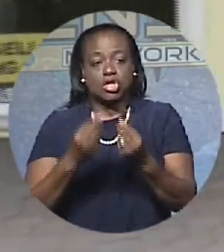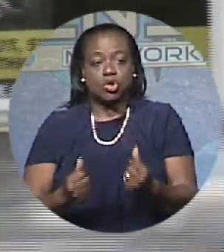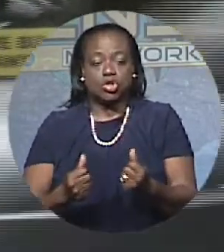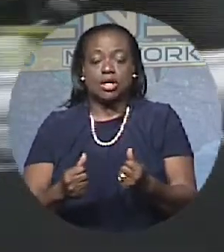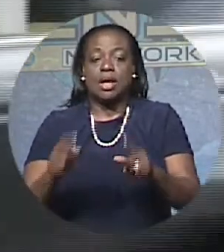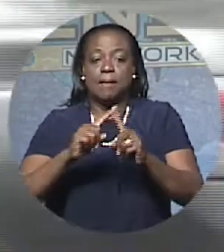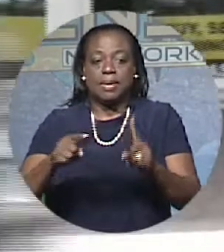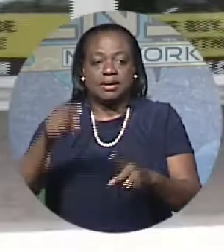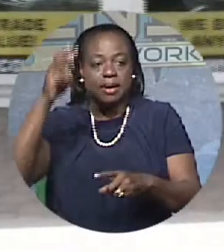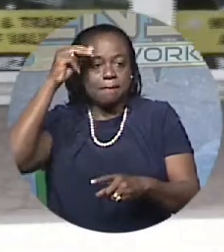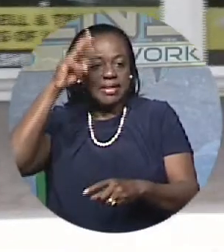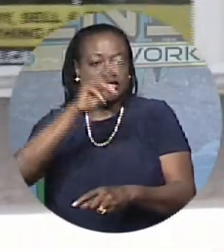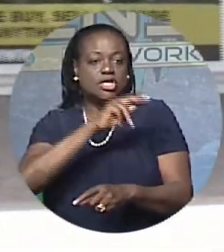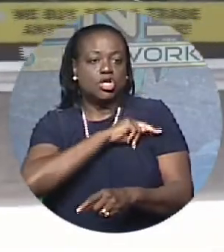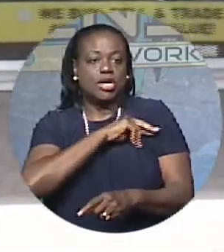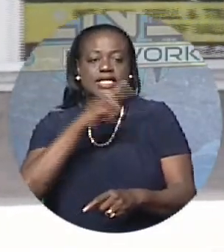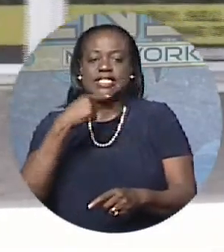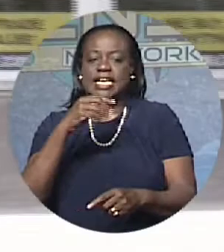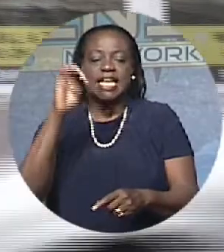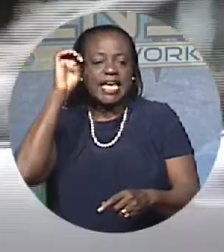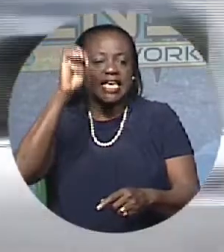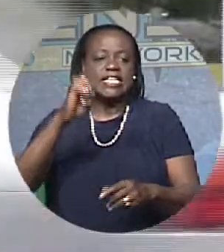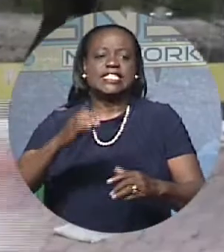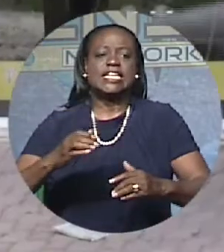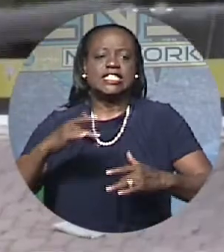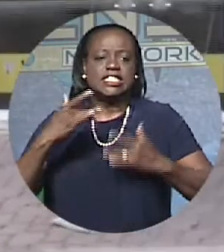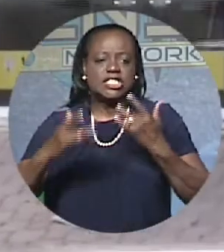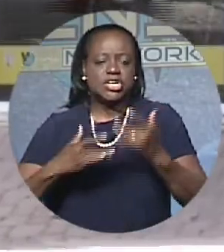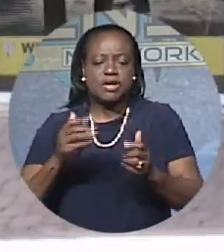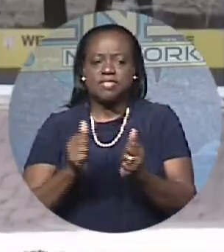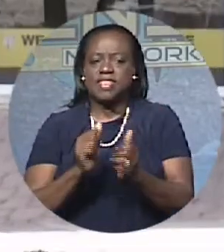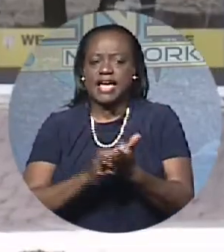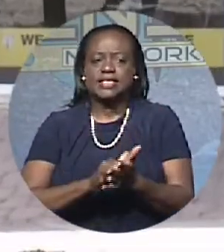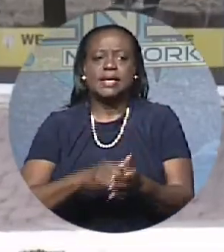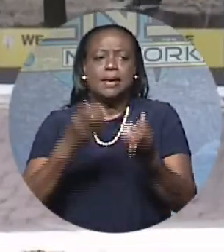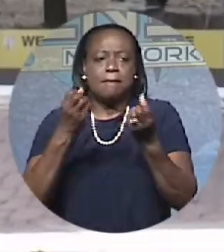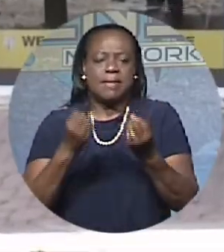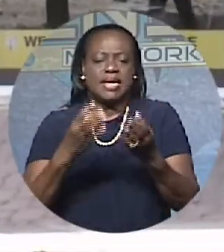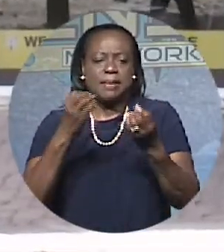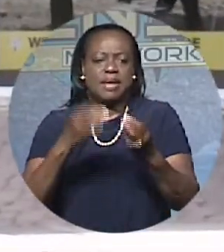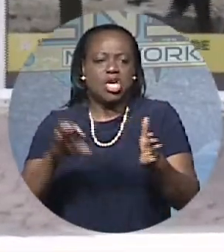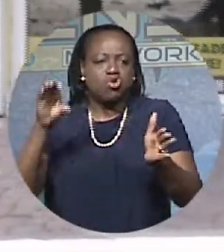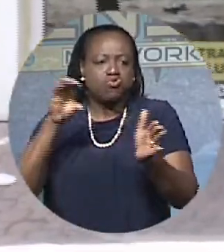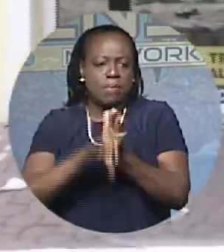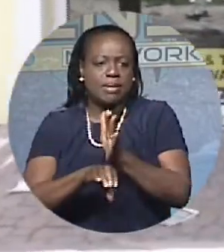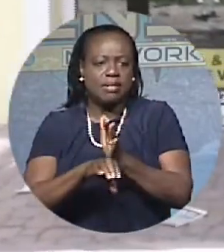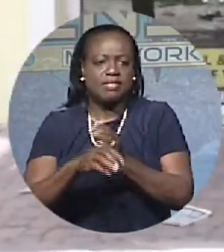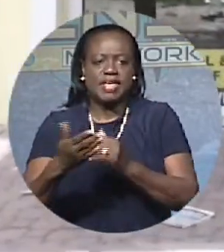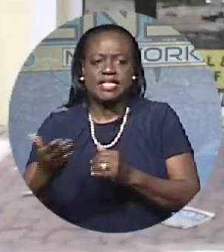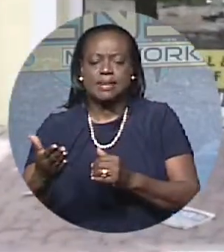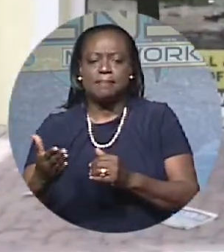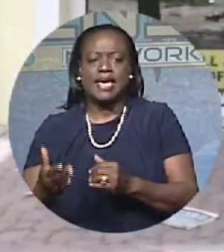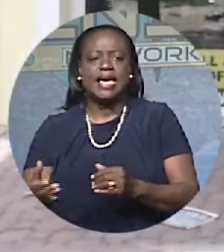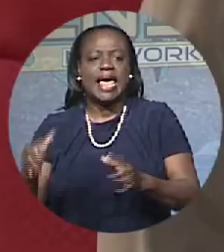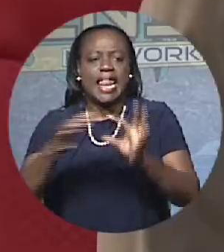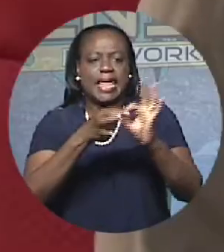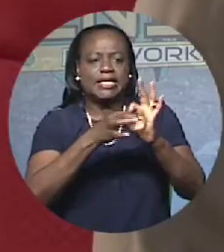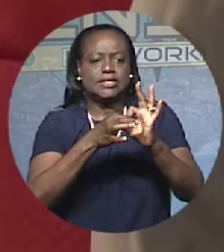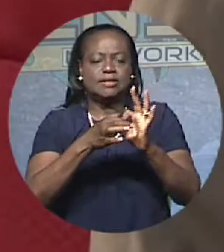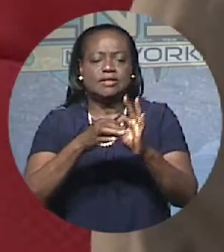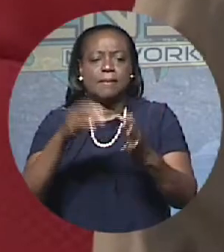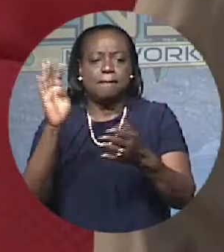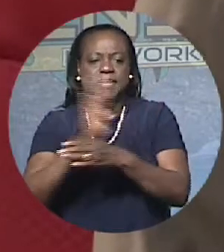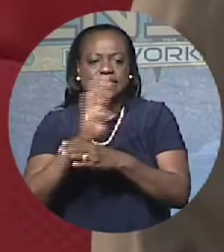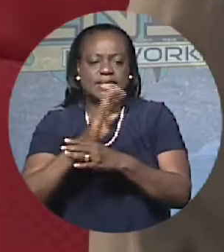he's gravely concerned that too many criminal matters are being linked to the establishment of these businesses. A